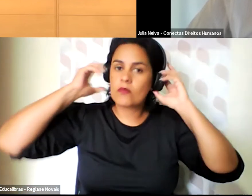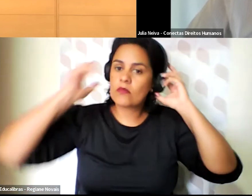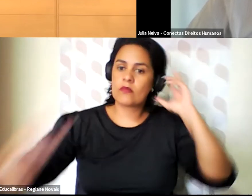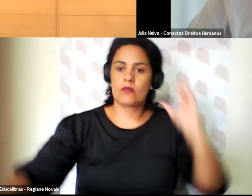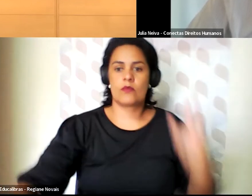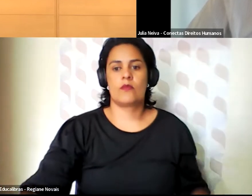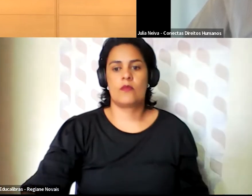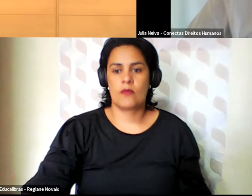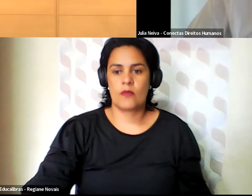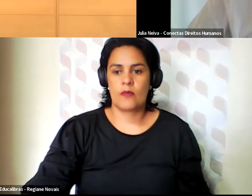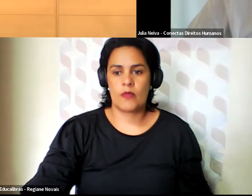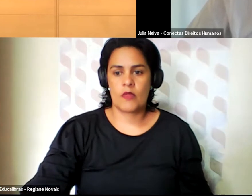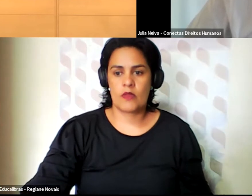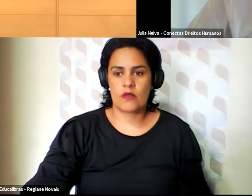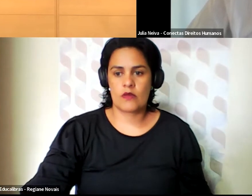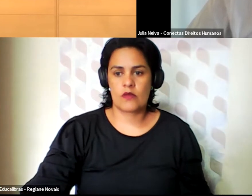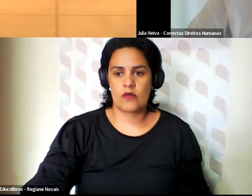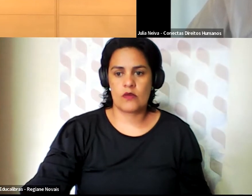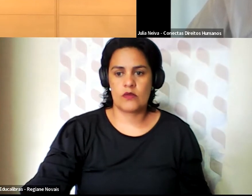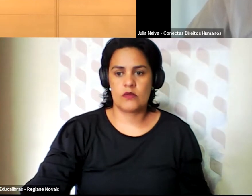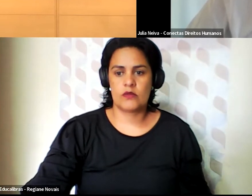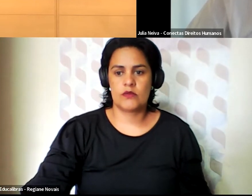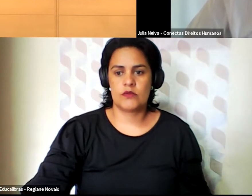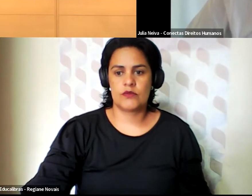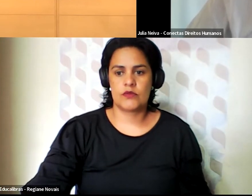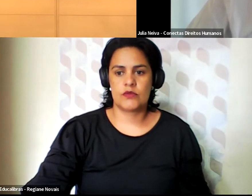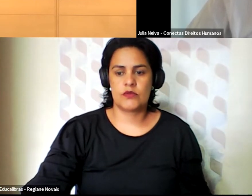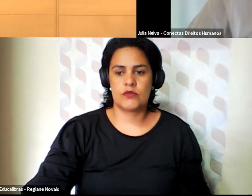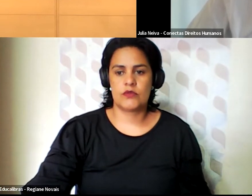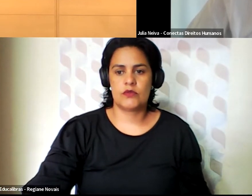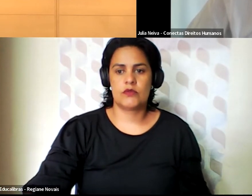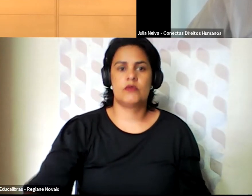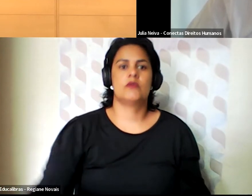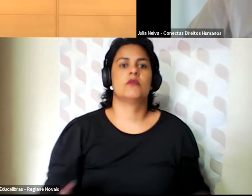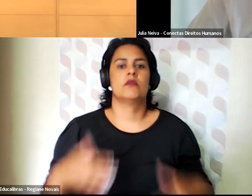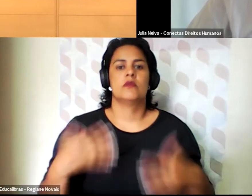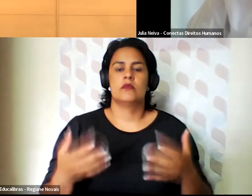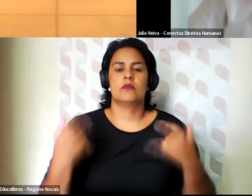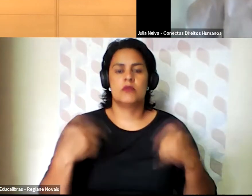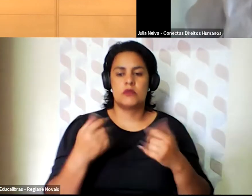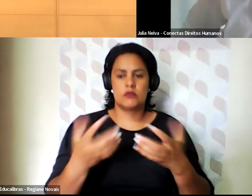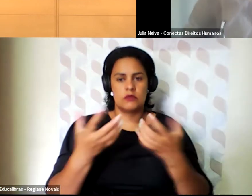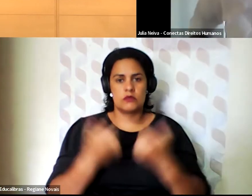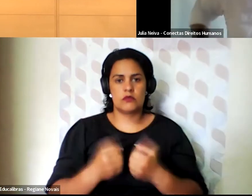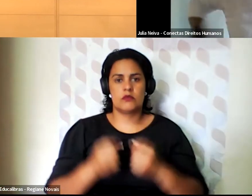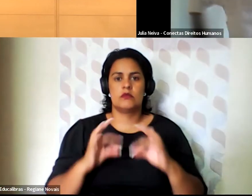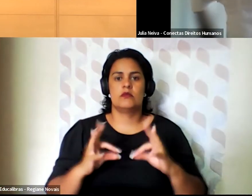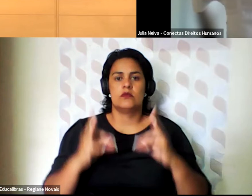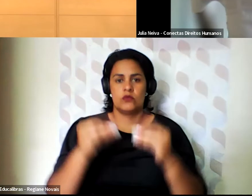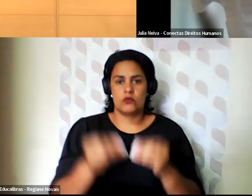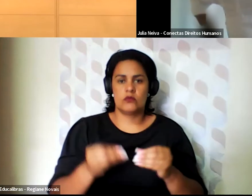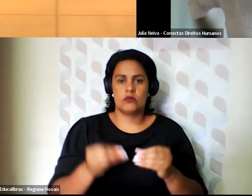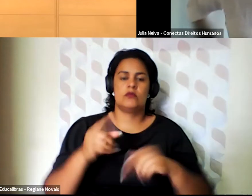cannot say, I don't like this instrument, I'm not going to go into it. But sometimes you can have an instrument